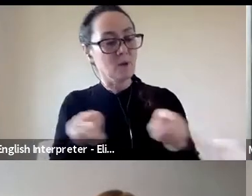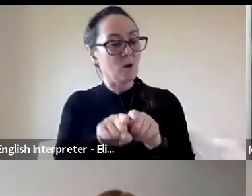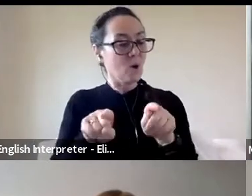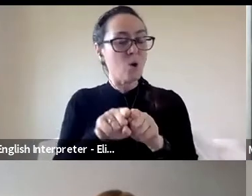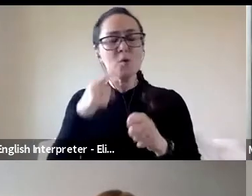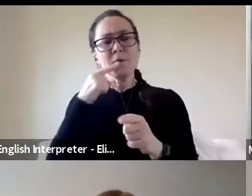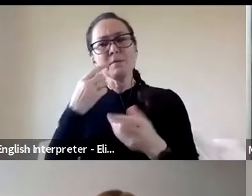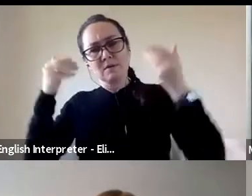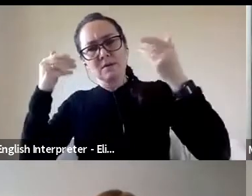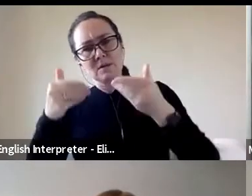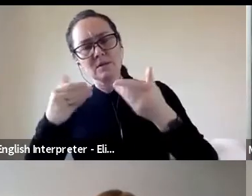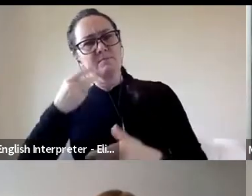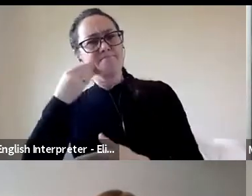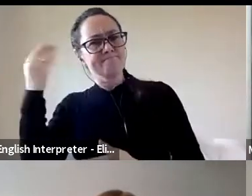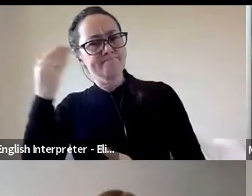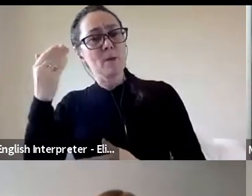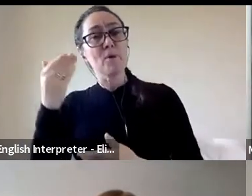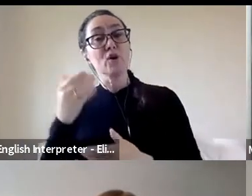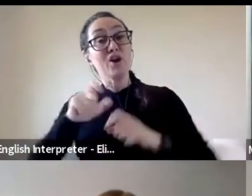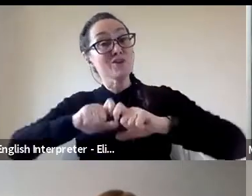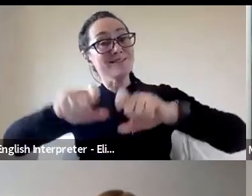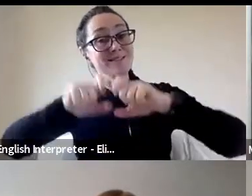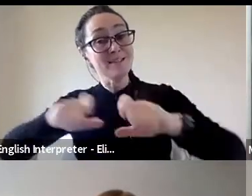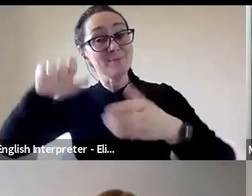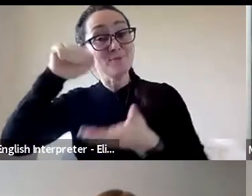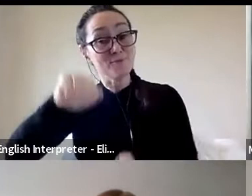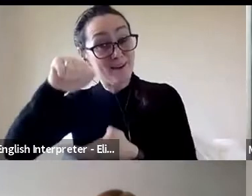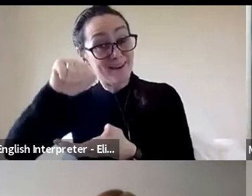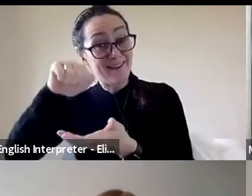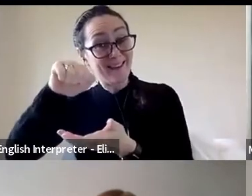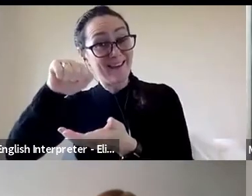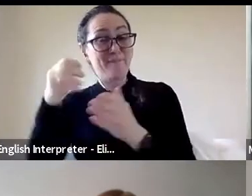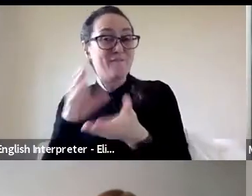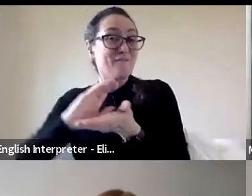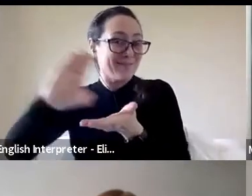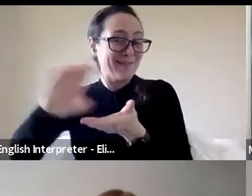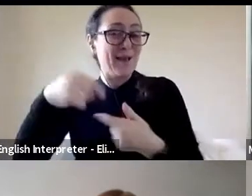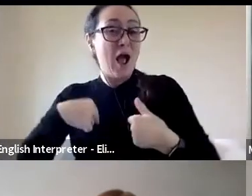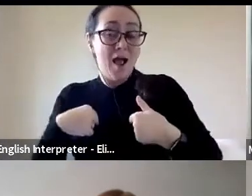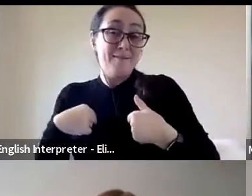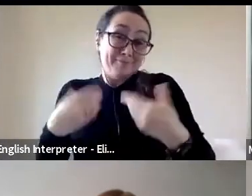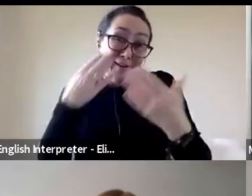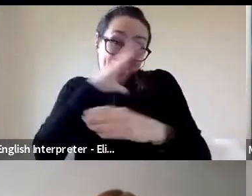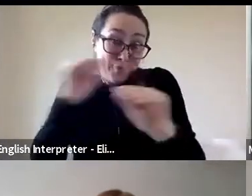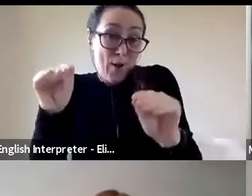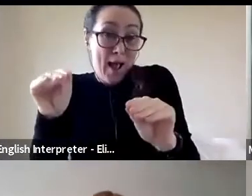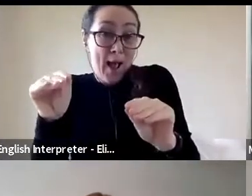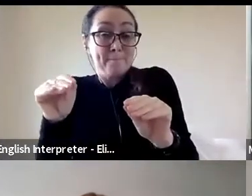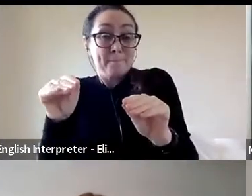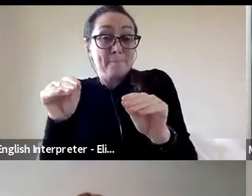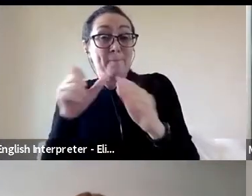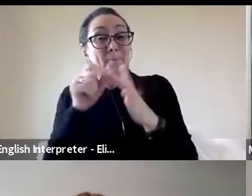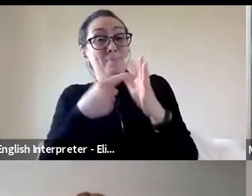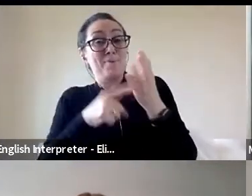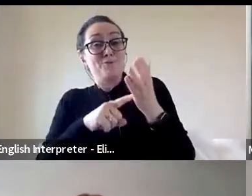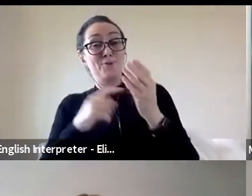for disabled organisations. I will declare my interest as a patron of Disability Equality Scotland. But I think on these issues,